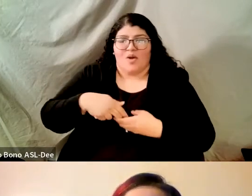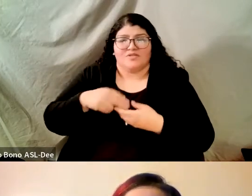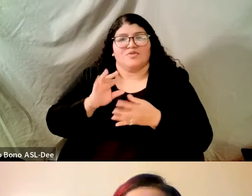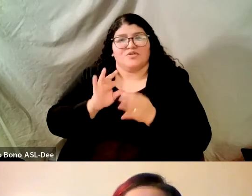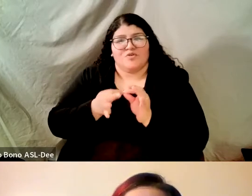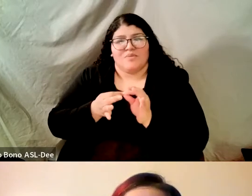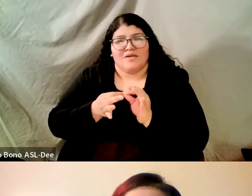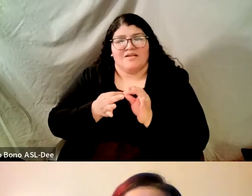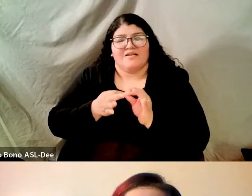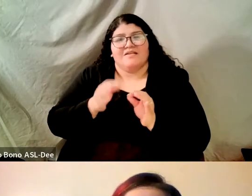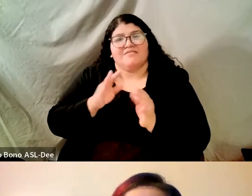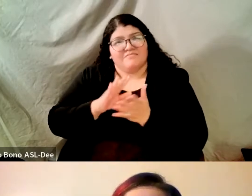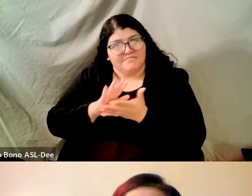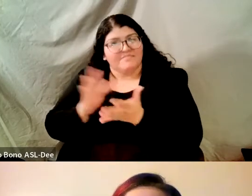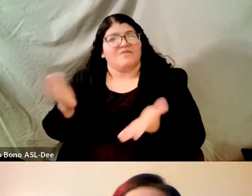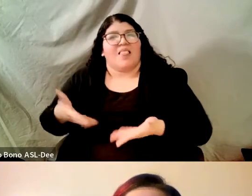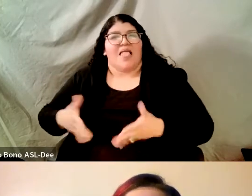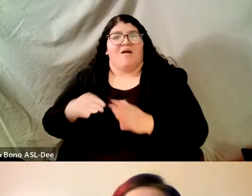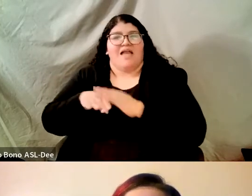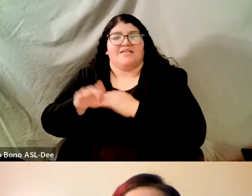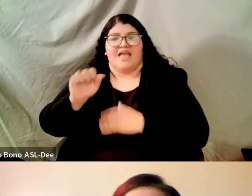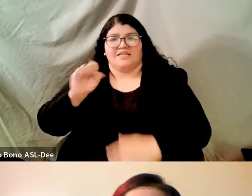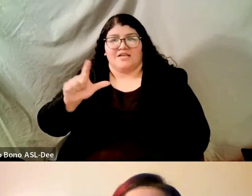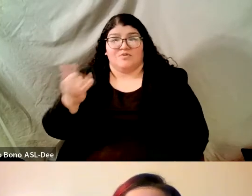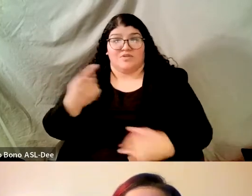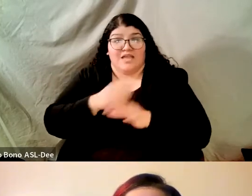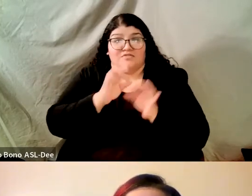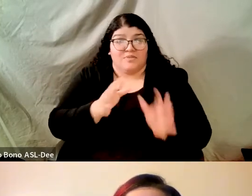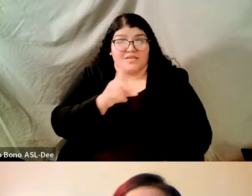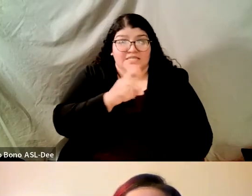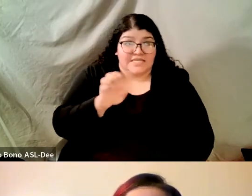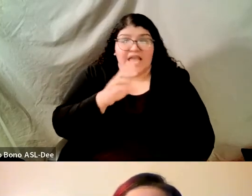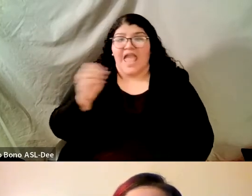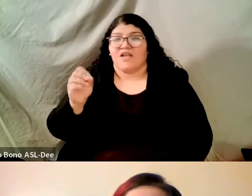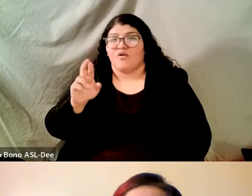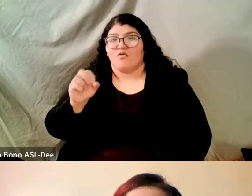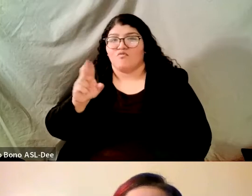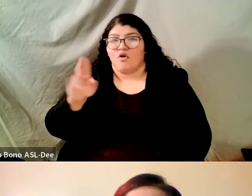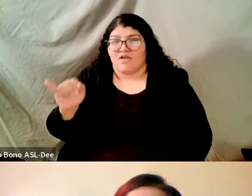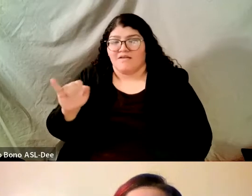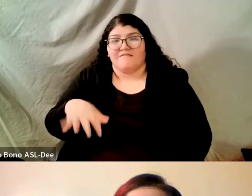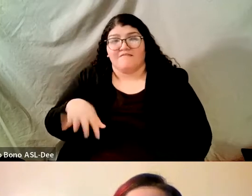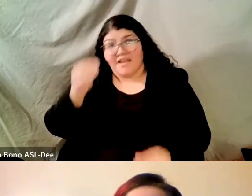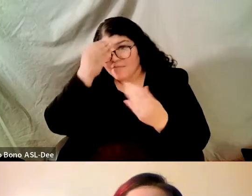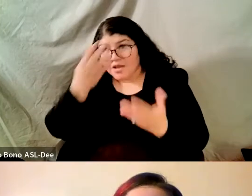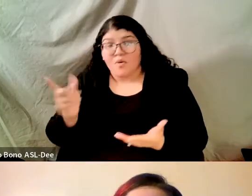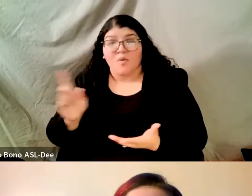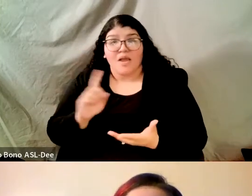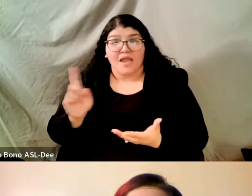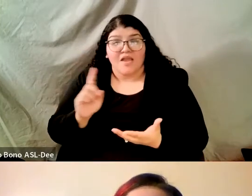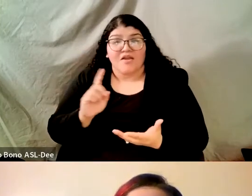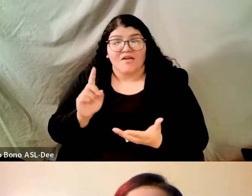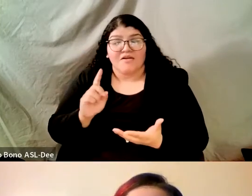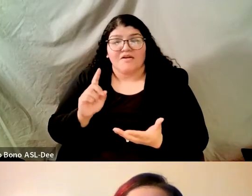into American Sign Language. Today's interpreters are Dee and Rory, and you can find more out about Pro